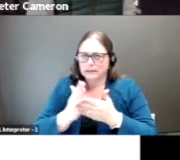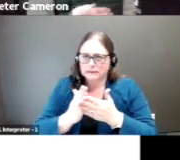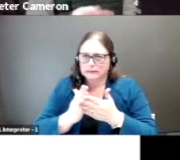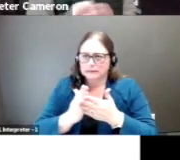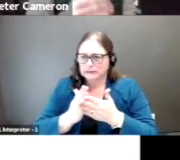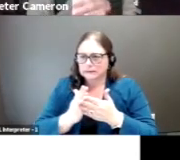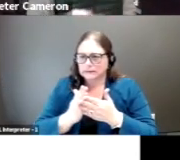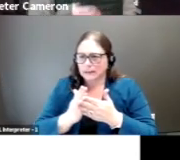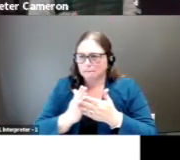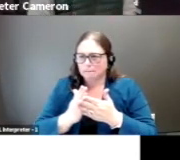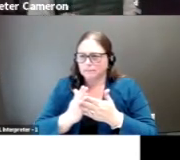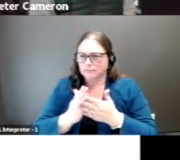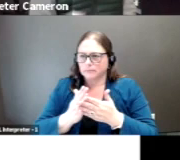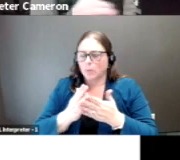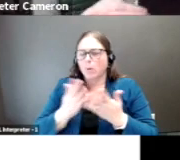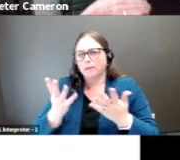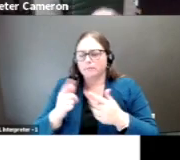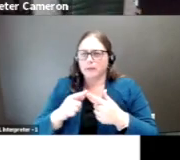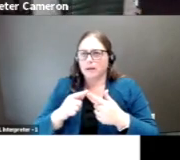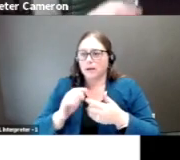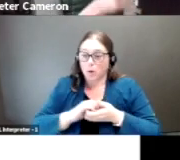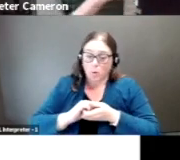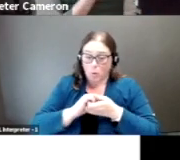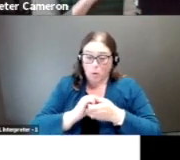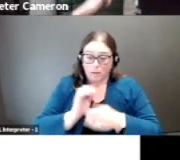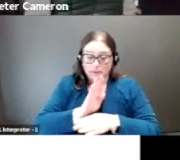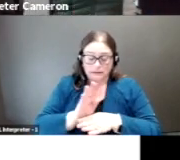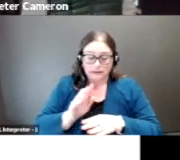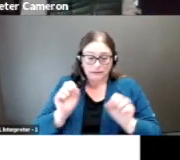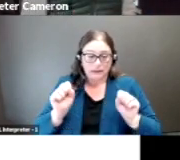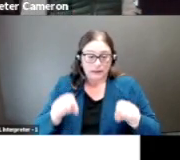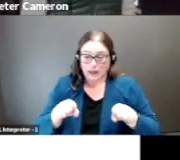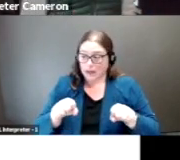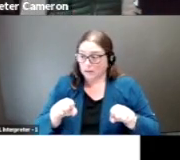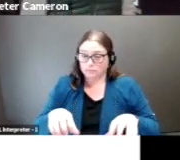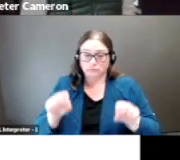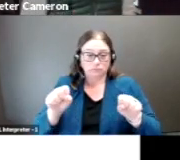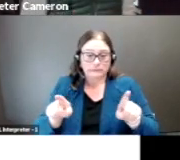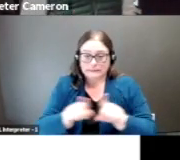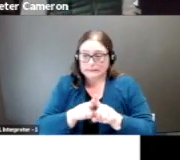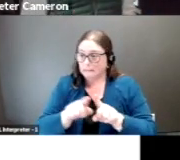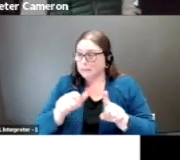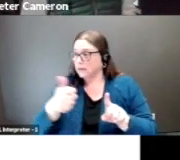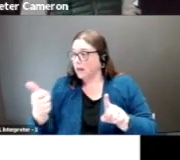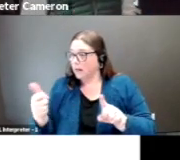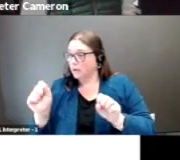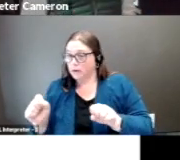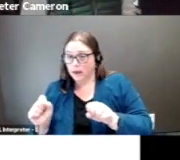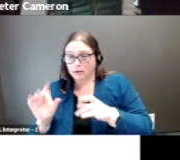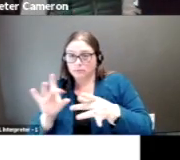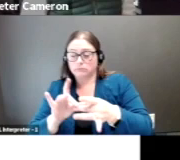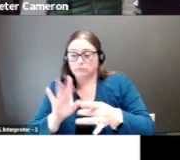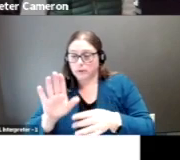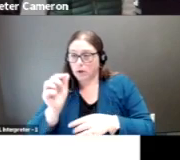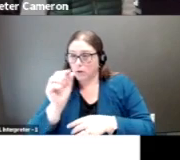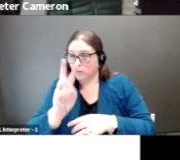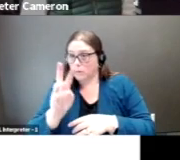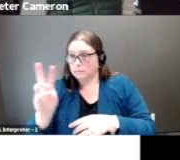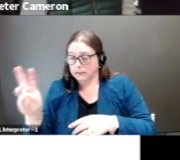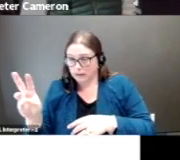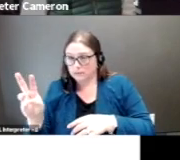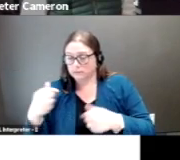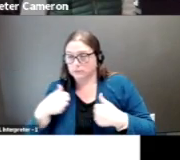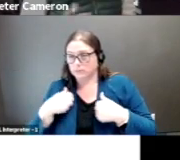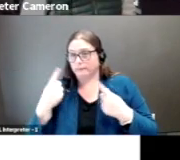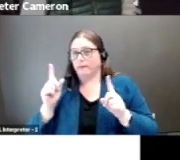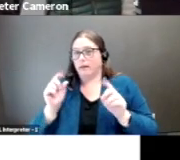the point where we can do everything that everybody else can do on that site, but it's coming. If you want to raise capital, a lot